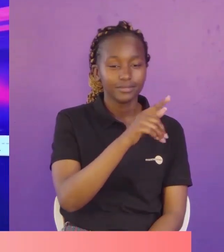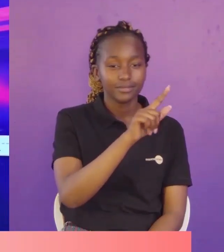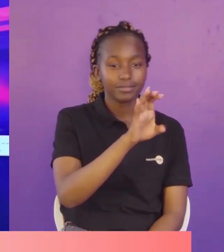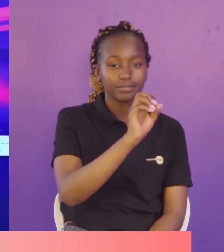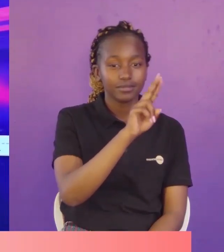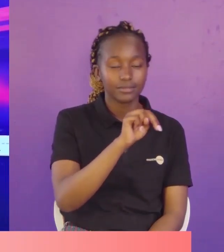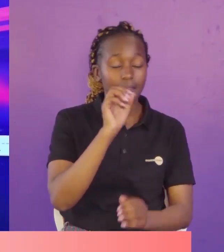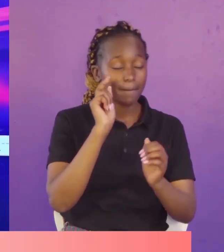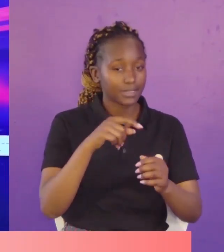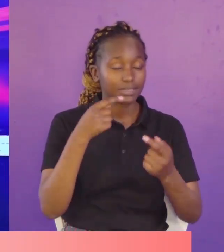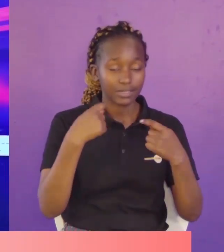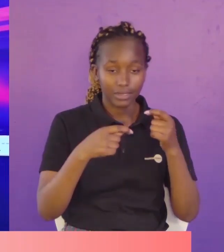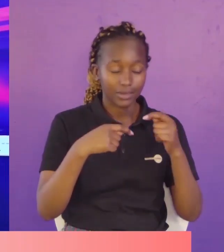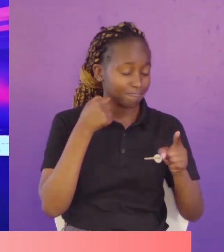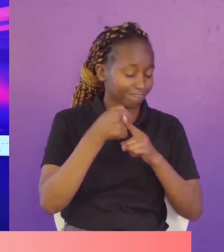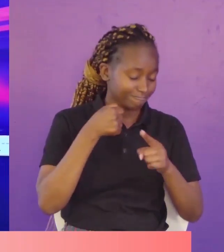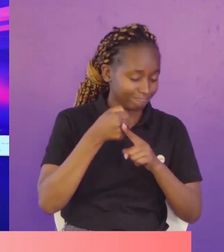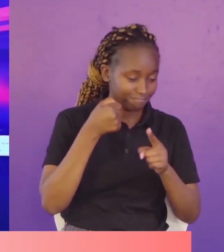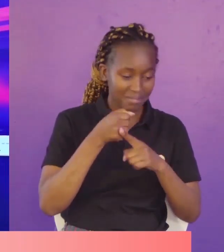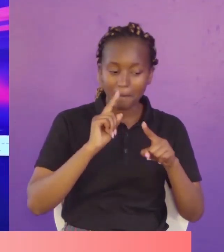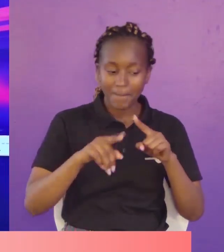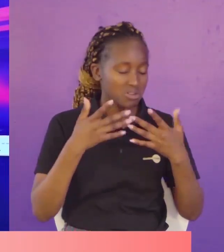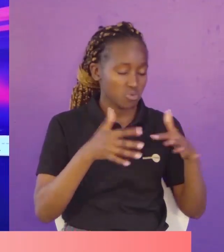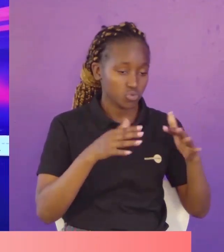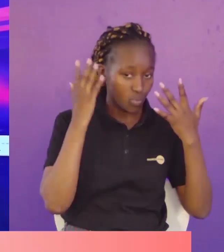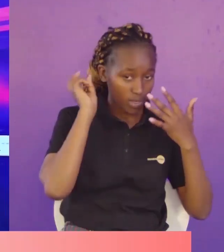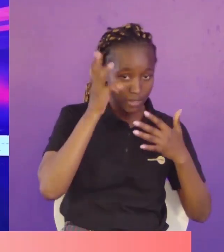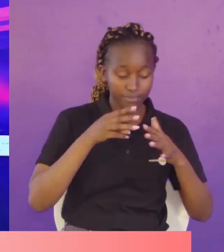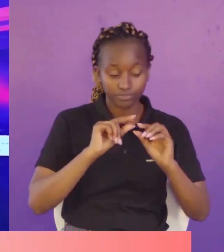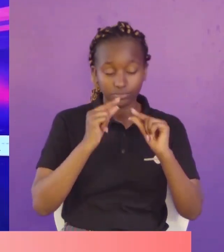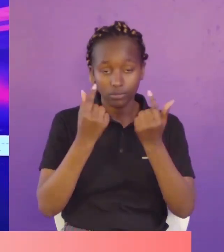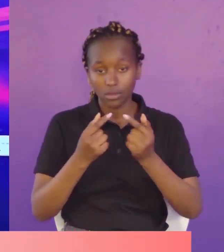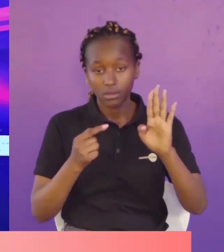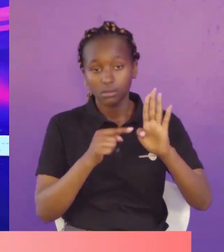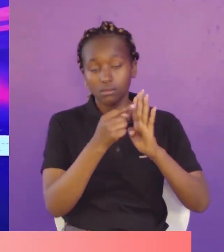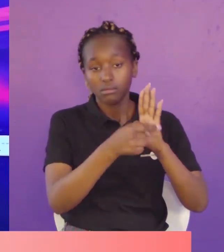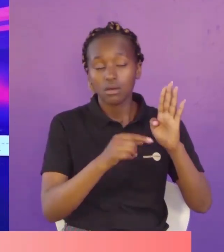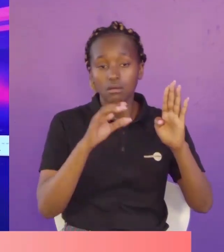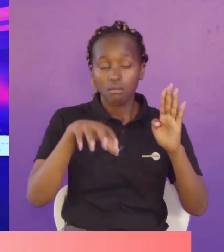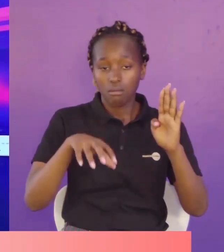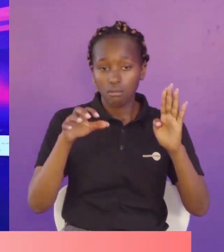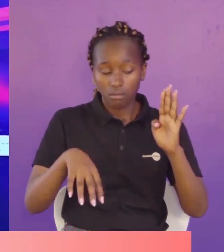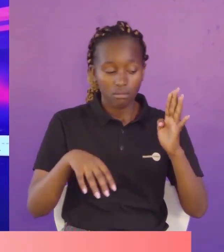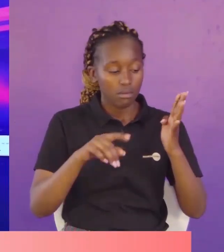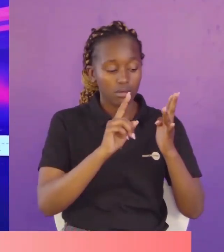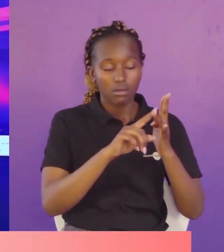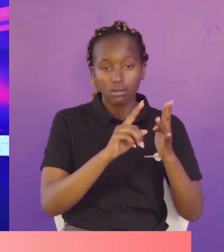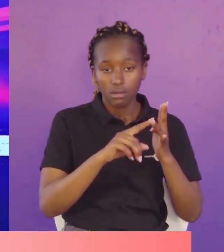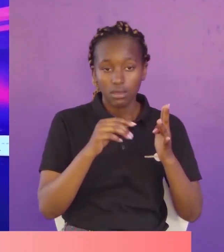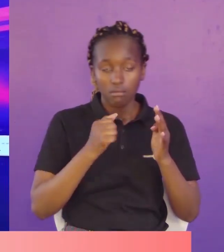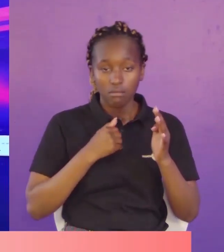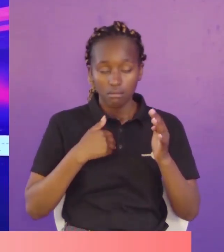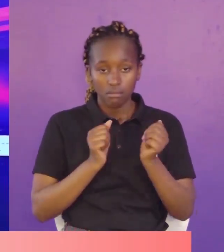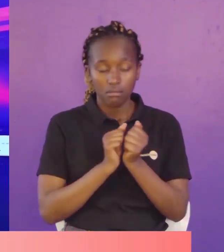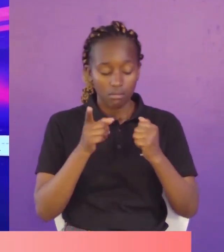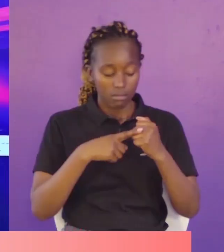mathematics. Hard. Yeah, mathematics in our kata. Yeah. Group B, we have DR Congo. They are leading with 16